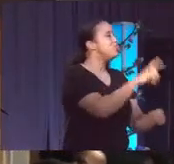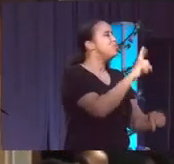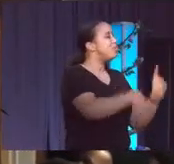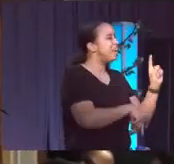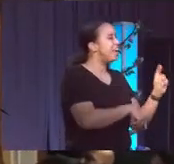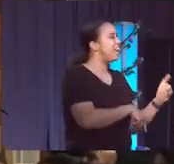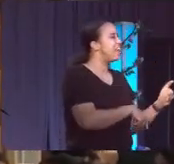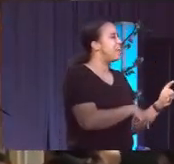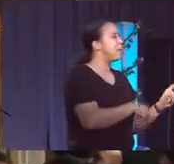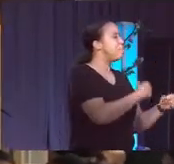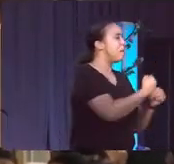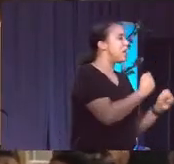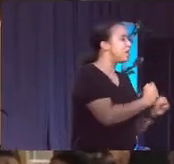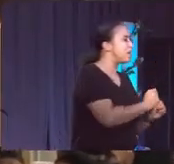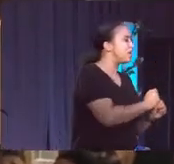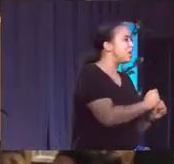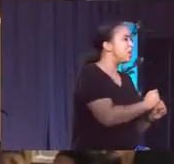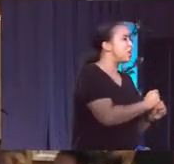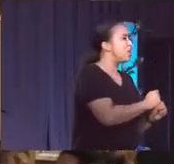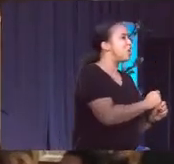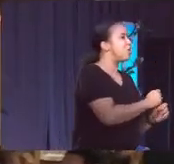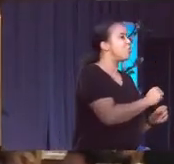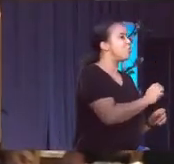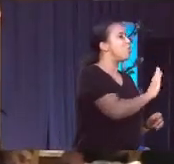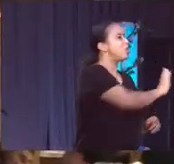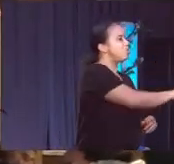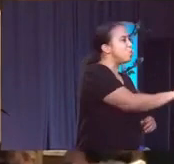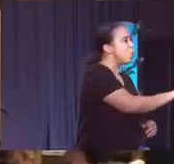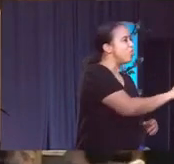what their thing is your repulsion.